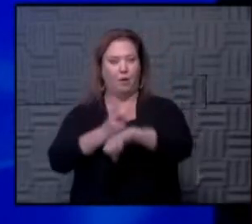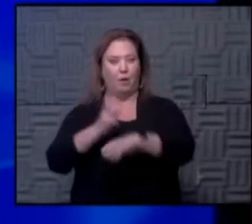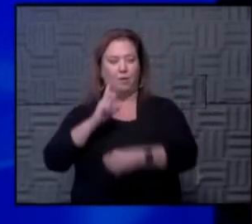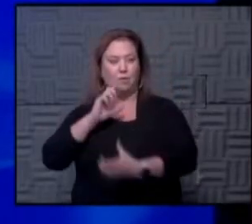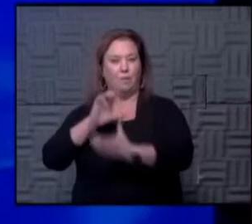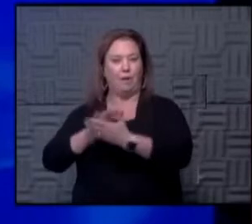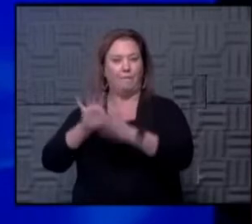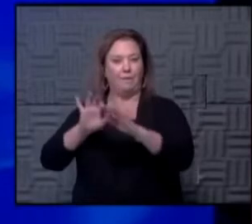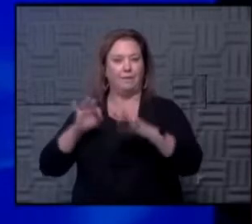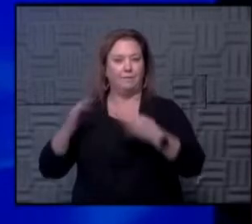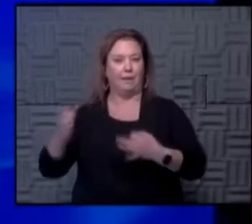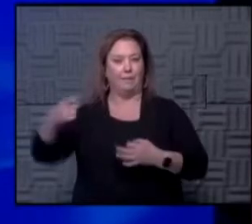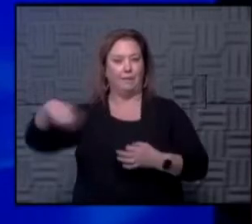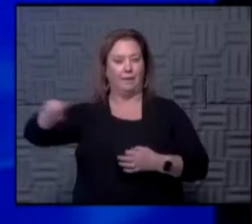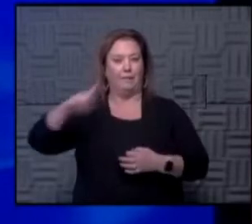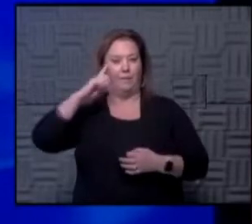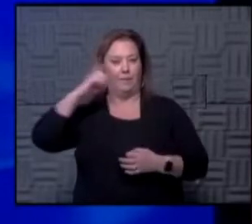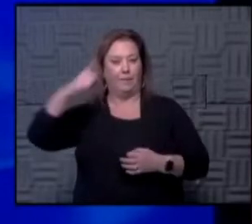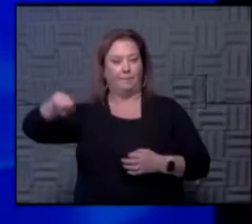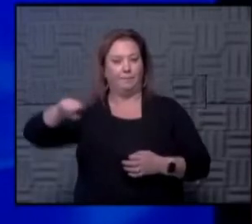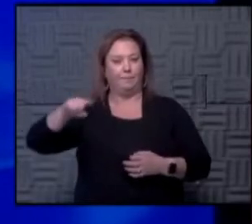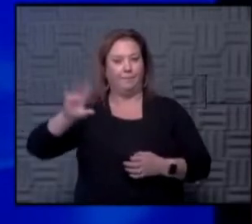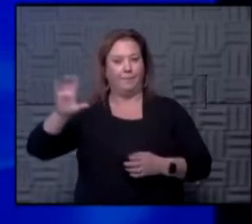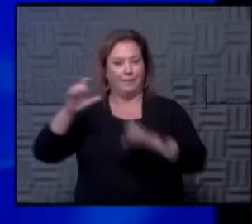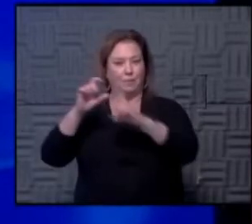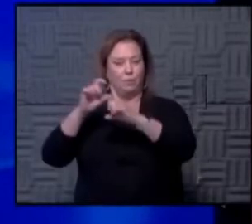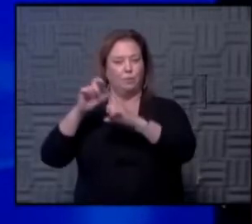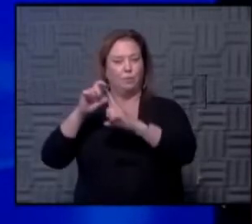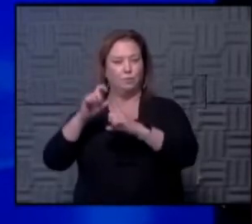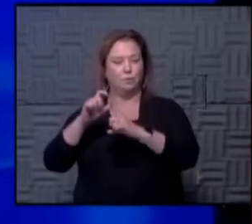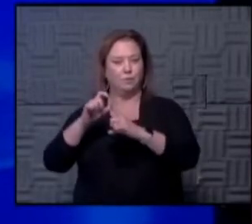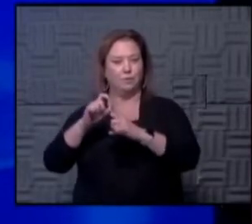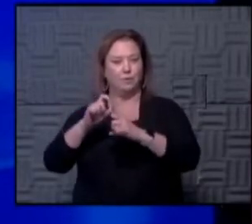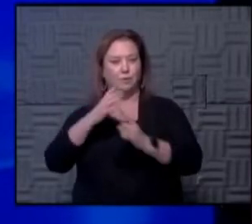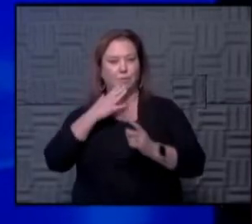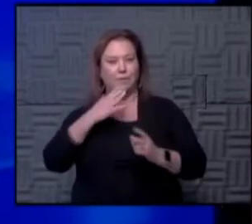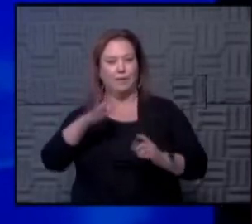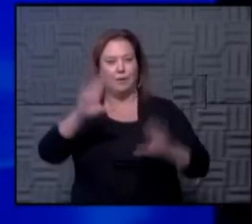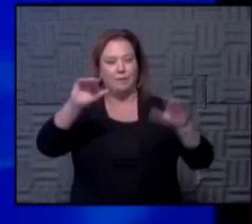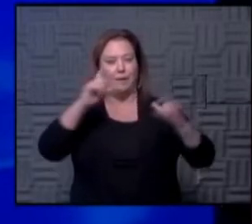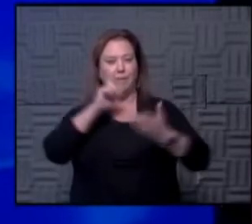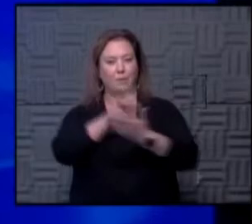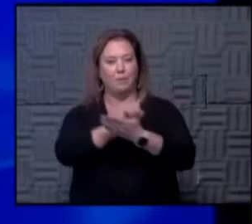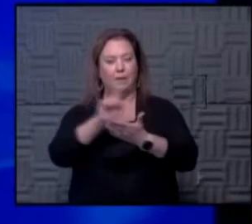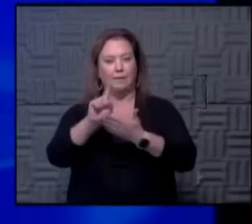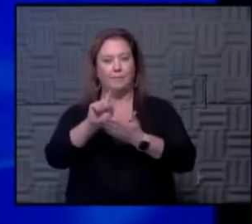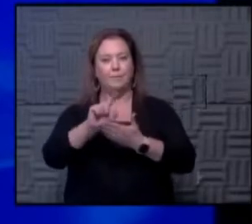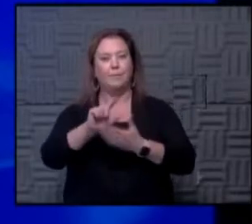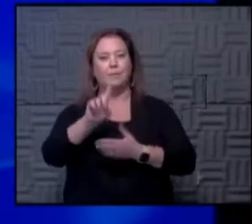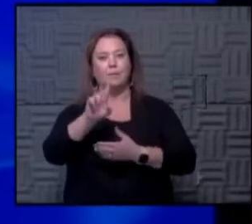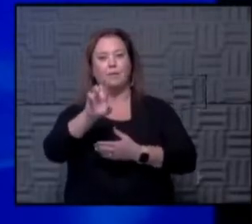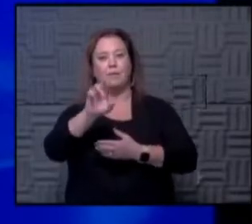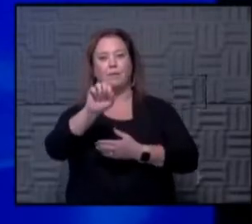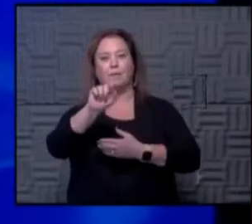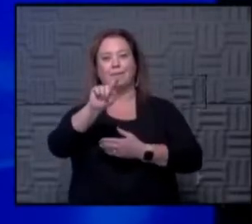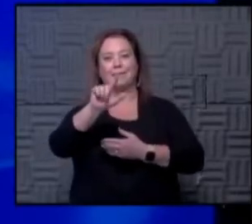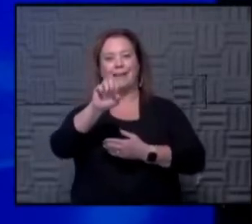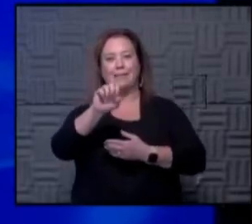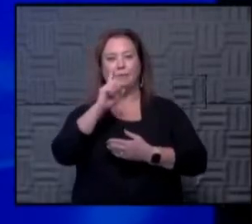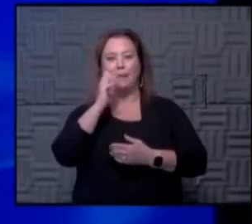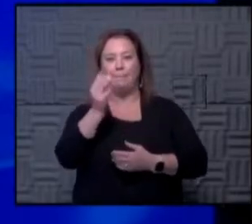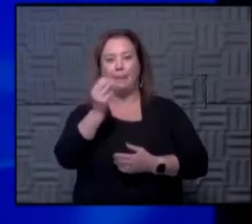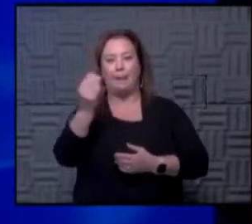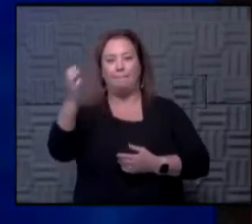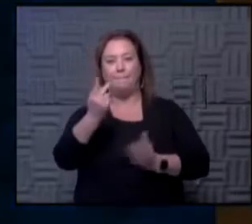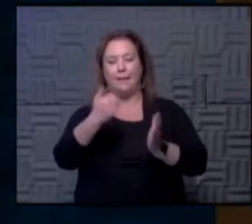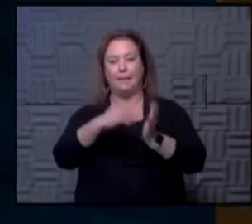his wife and family. Here are his words as we say goodbye for the week. Dr. Steitz will be back with you on Monday. Stay safe out